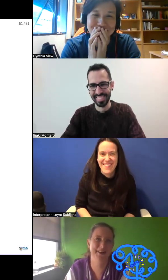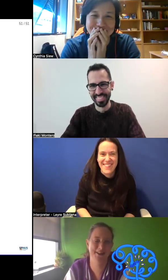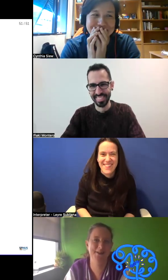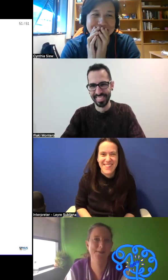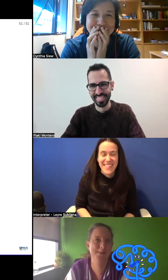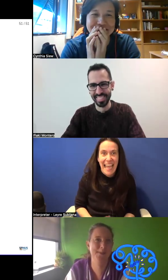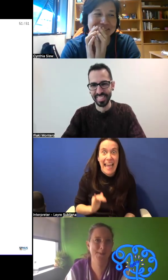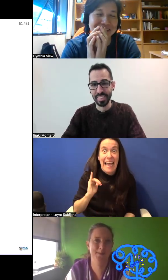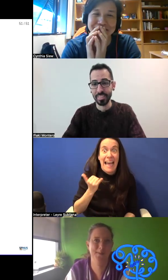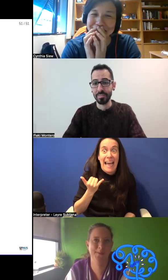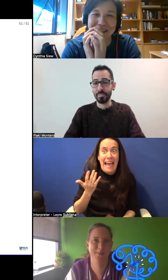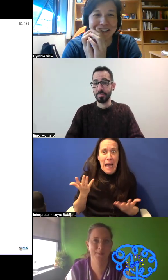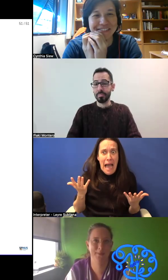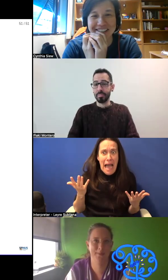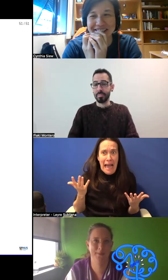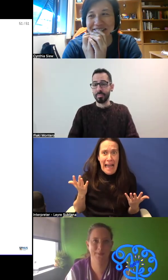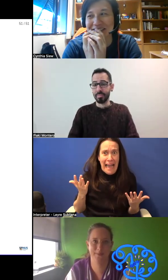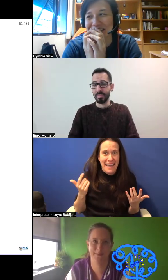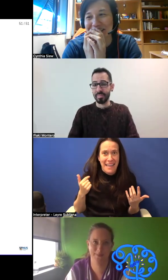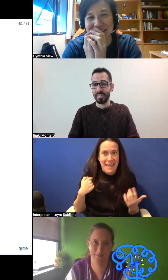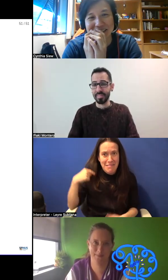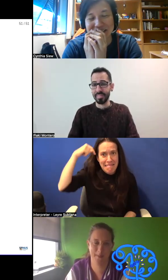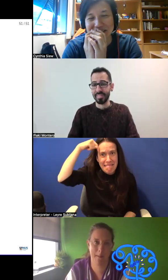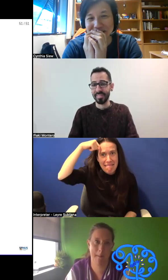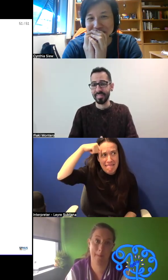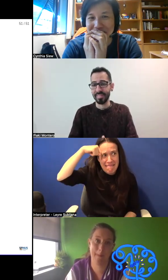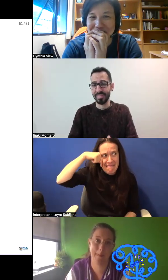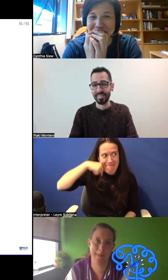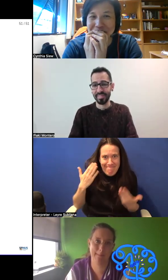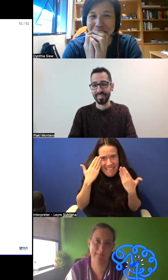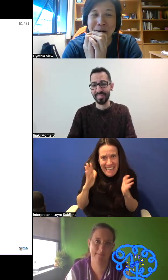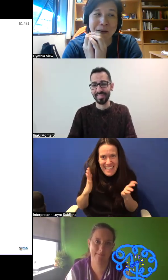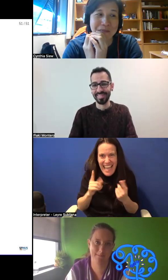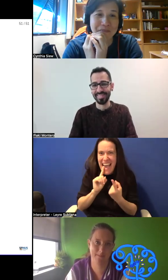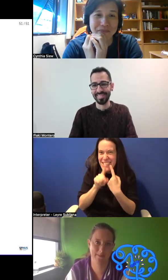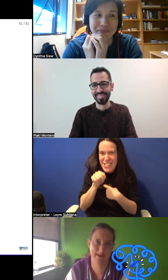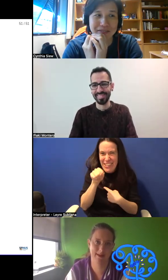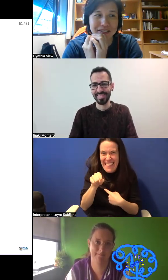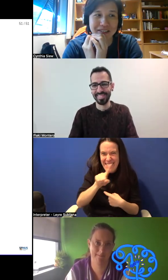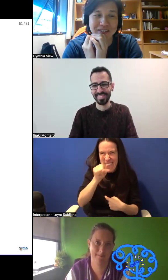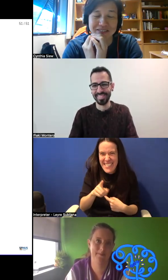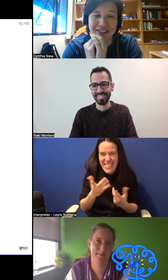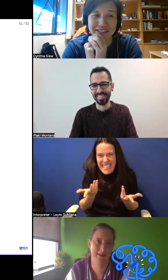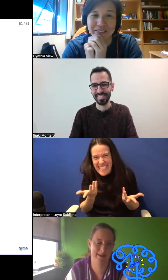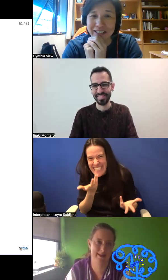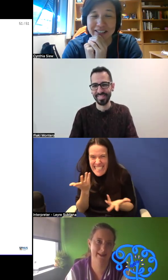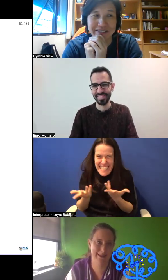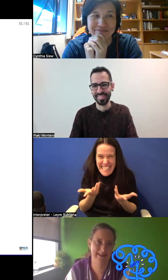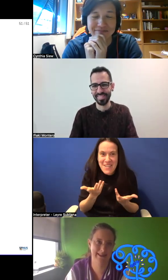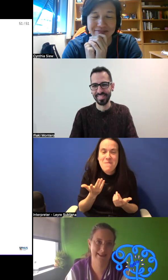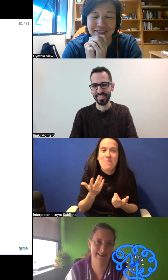Yeah, gosh, I don't think I have an answer to that question. Or